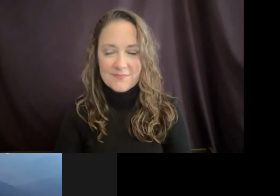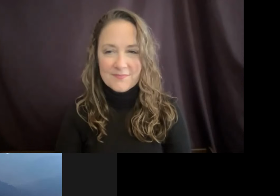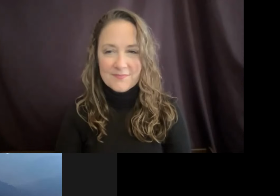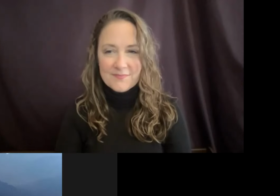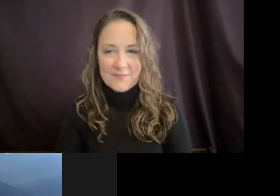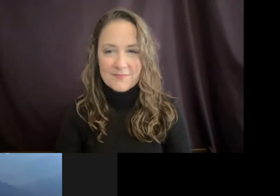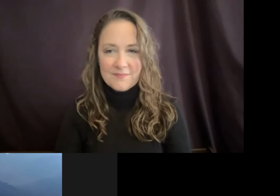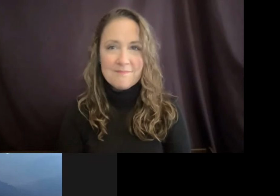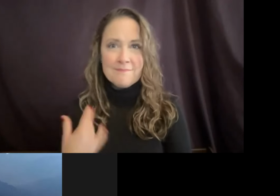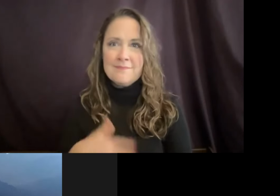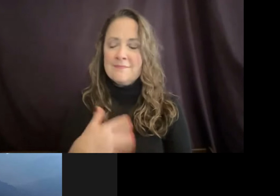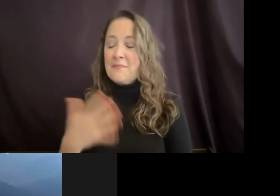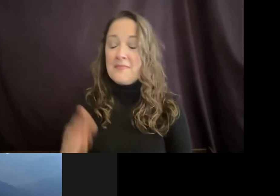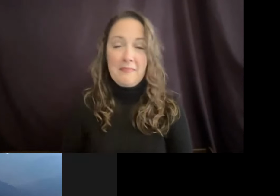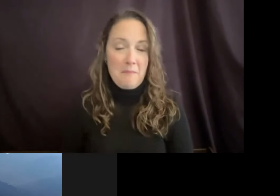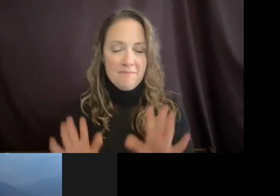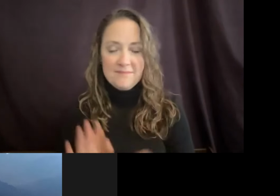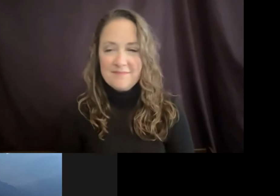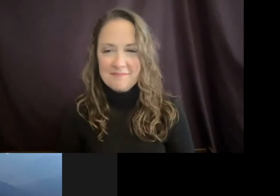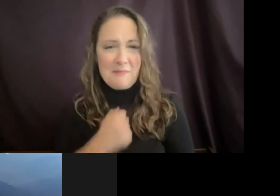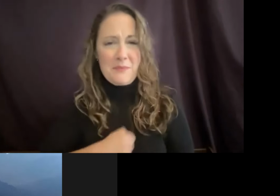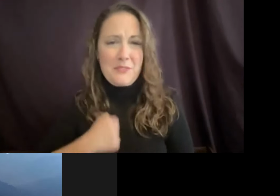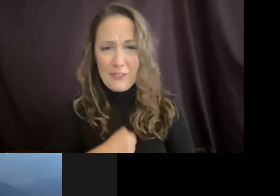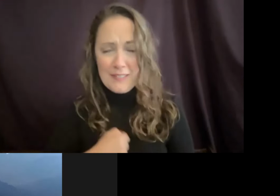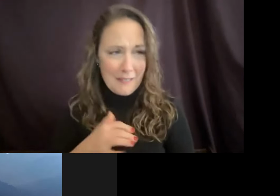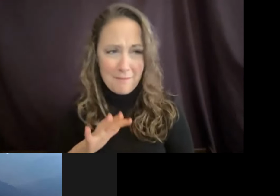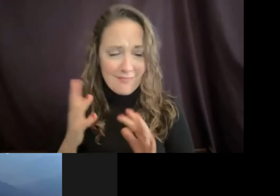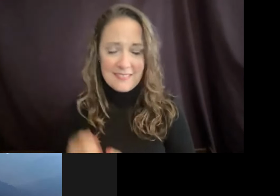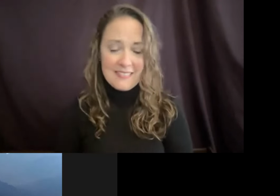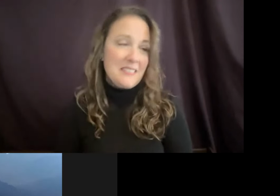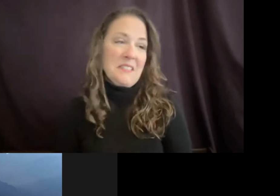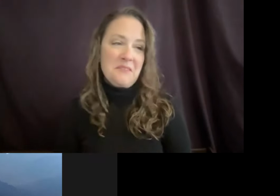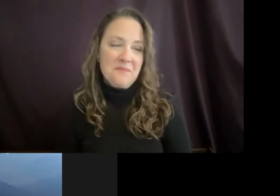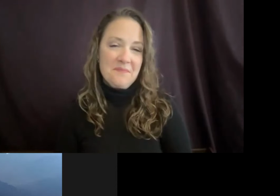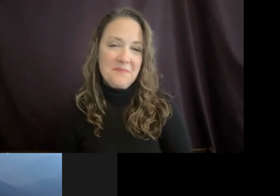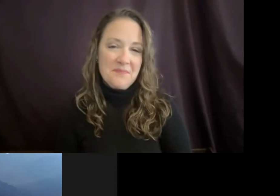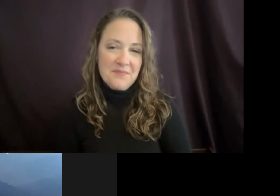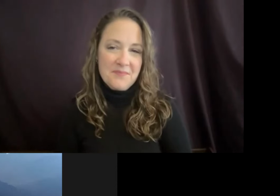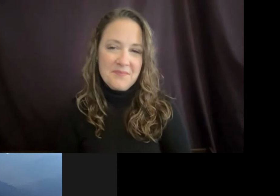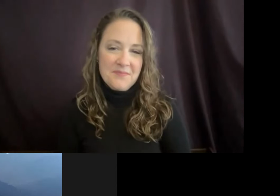Oh my gosh, you guys, I am so sorry about this.